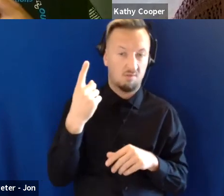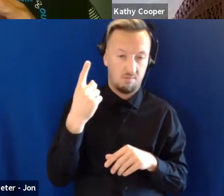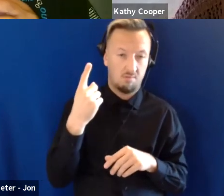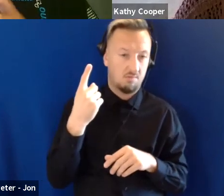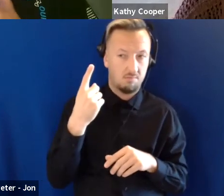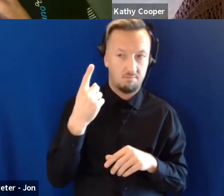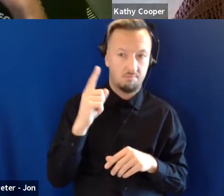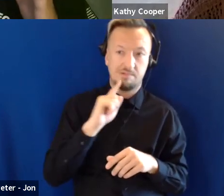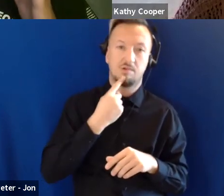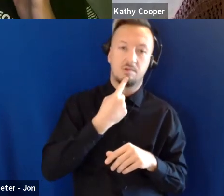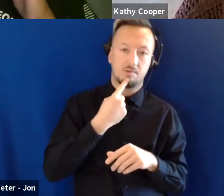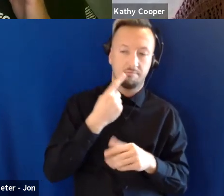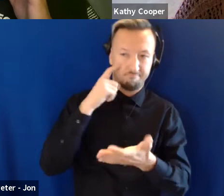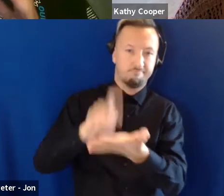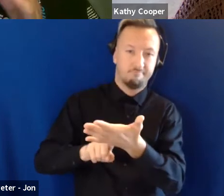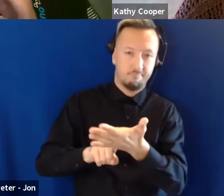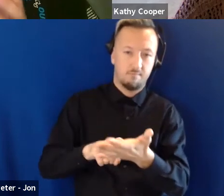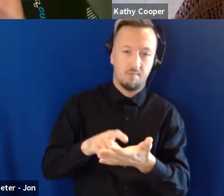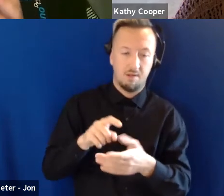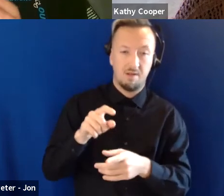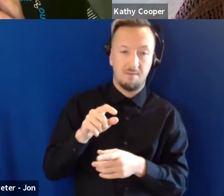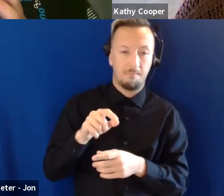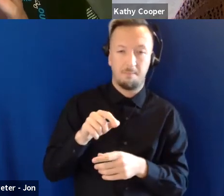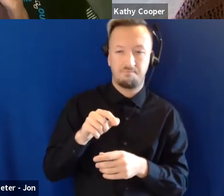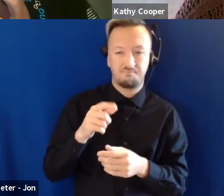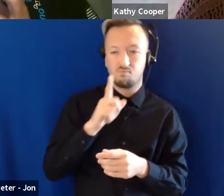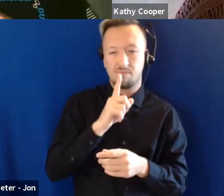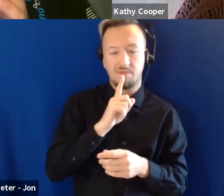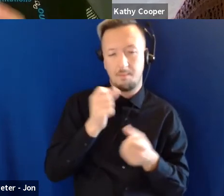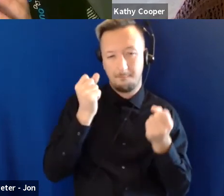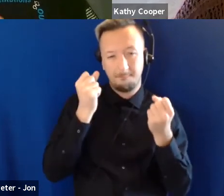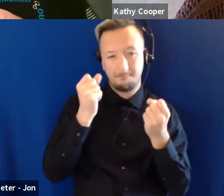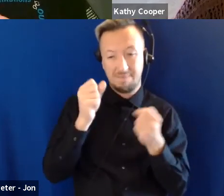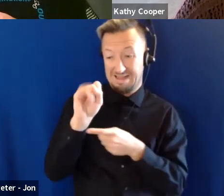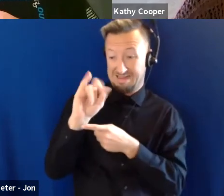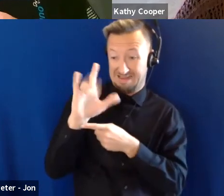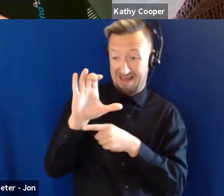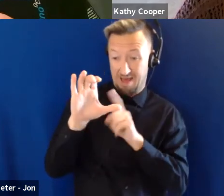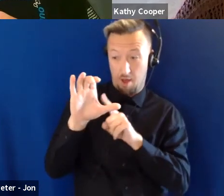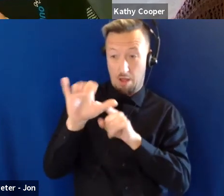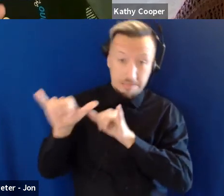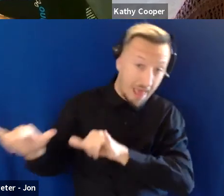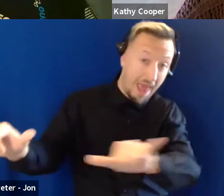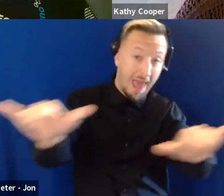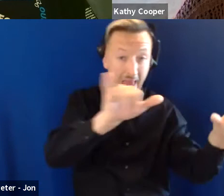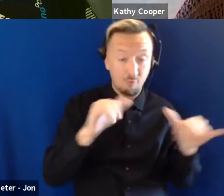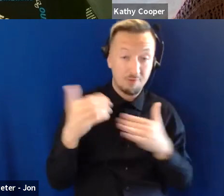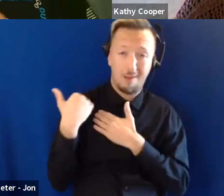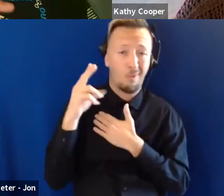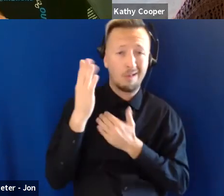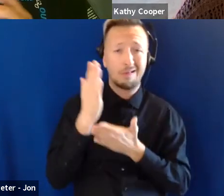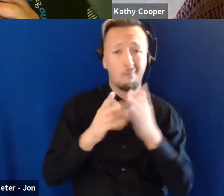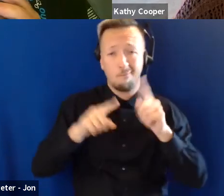to recognize is that there really isn't uniformity amongst what SILCs do. And so, you